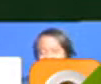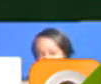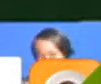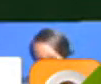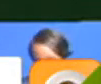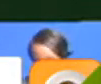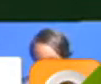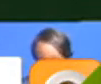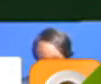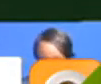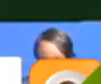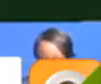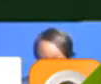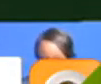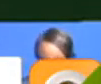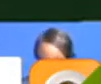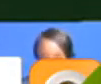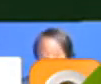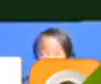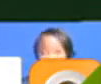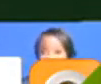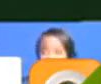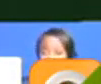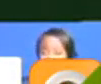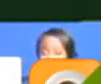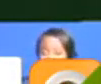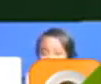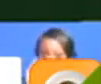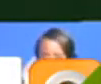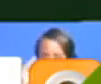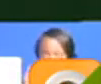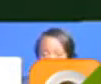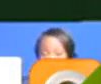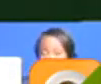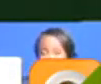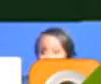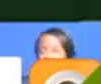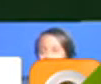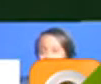one, because we intend to deliver as a government,